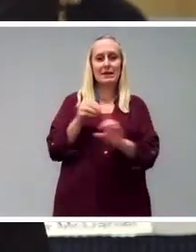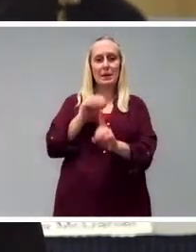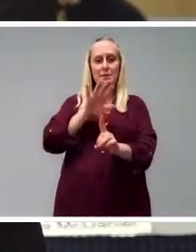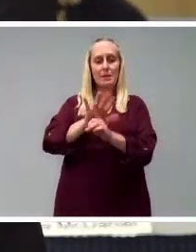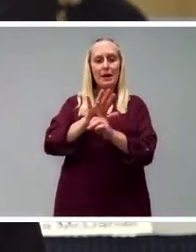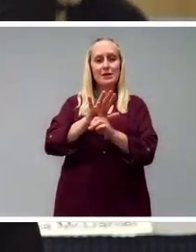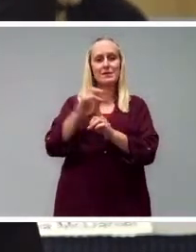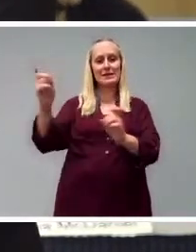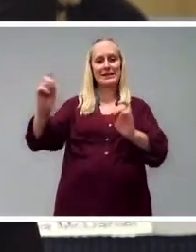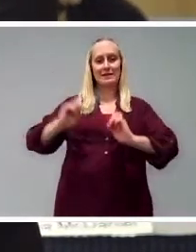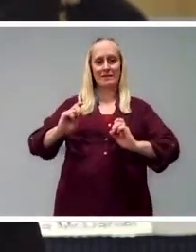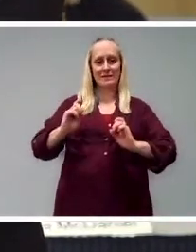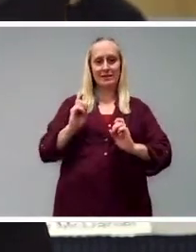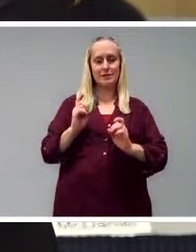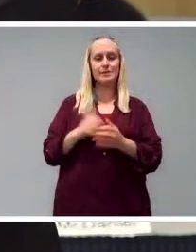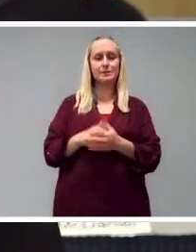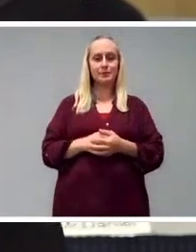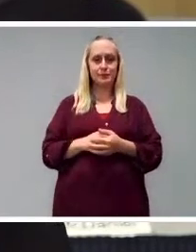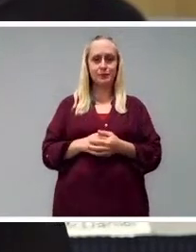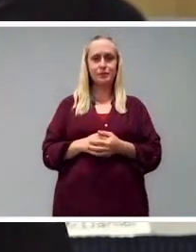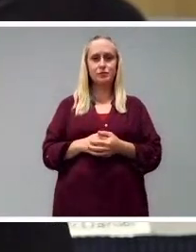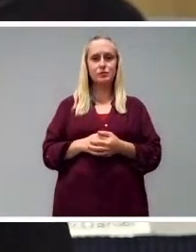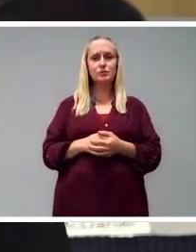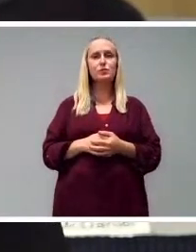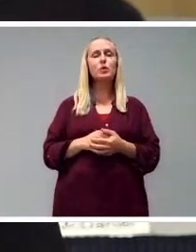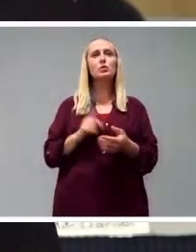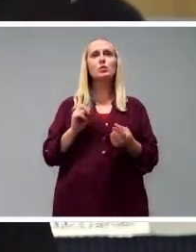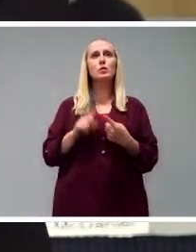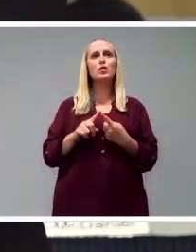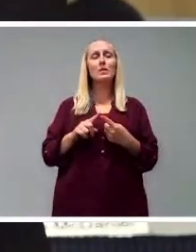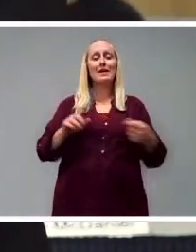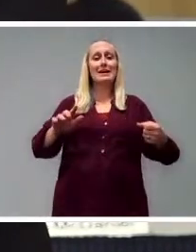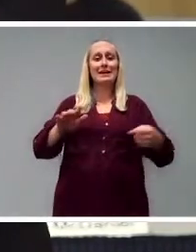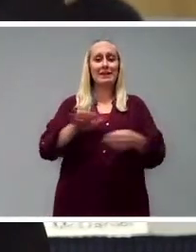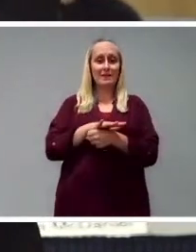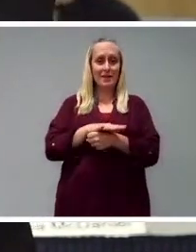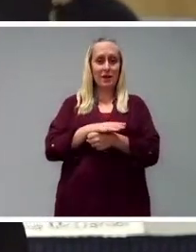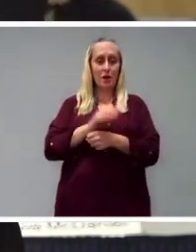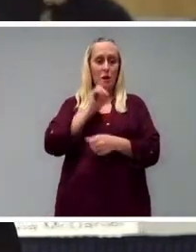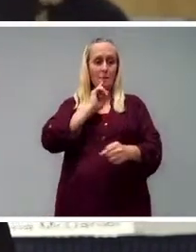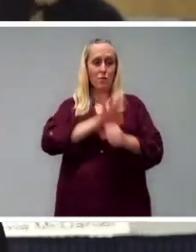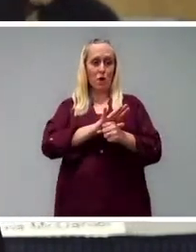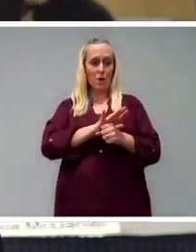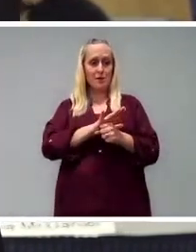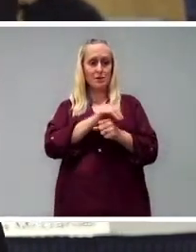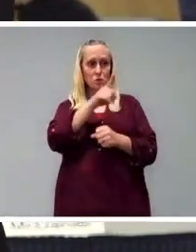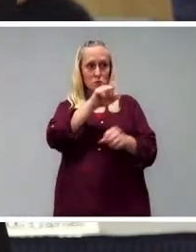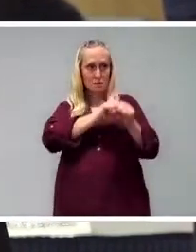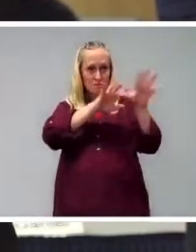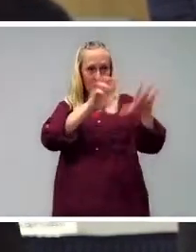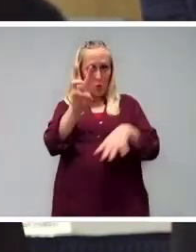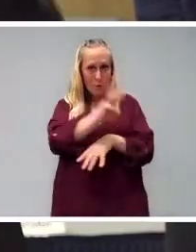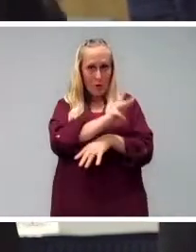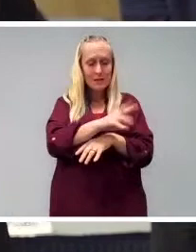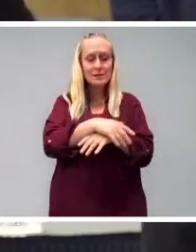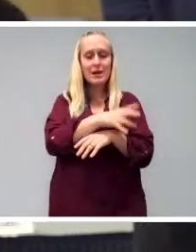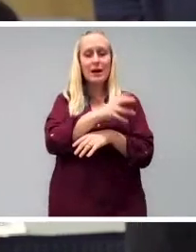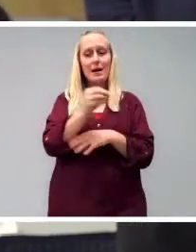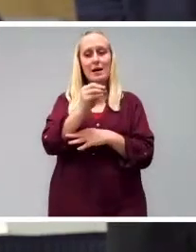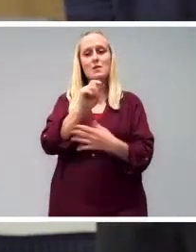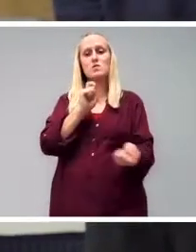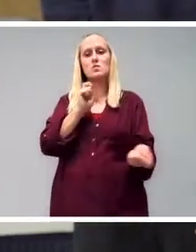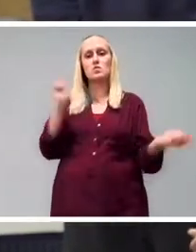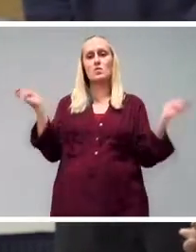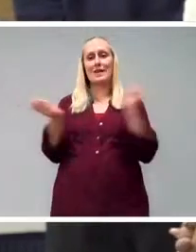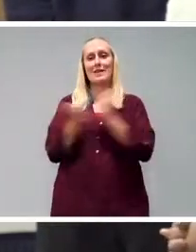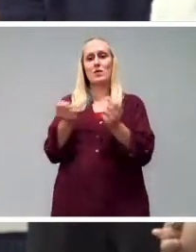to our community, to fulfill our promise to Mountain West to have industry at the table, and to transform as many